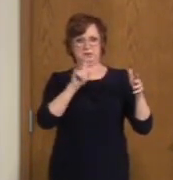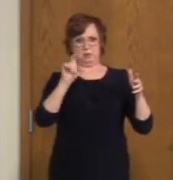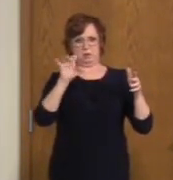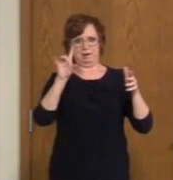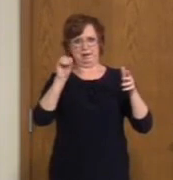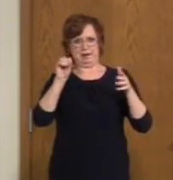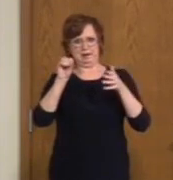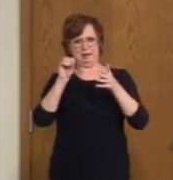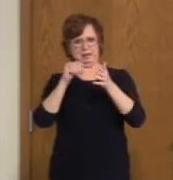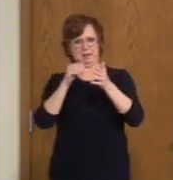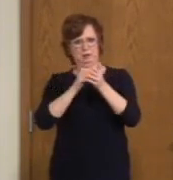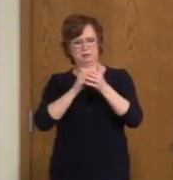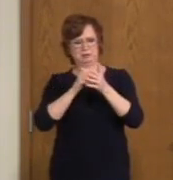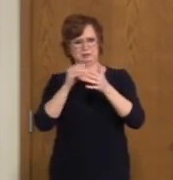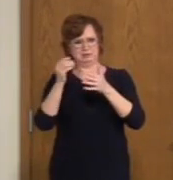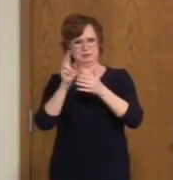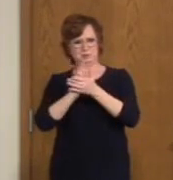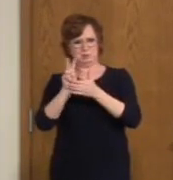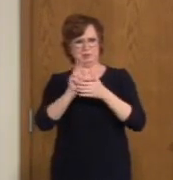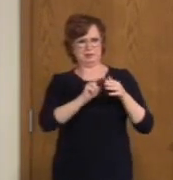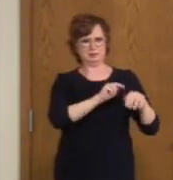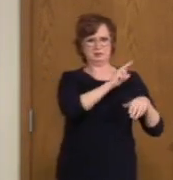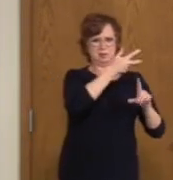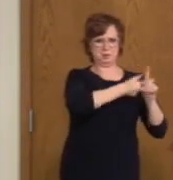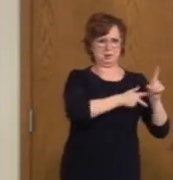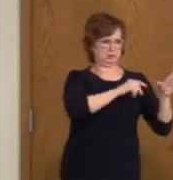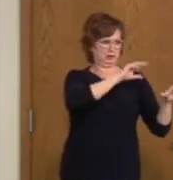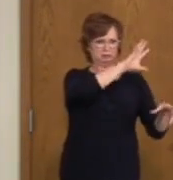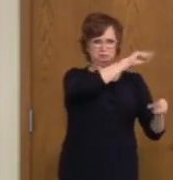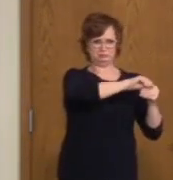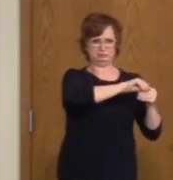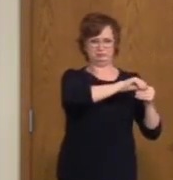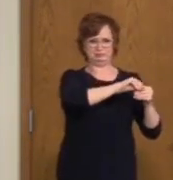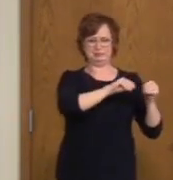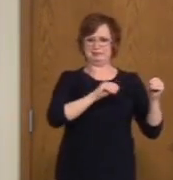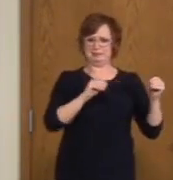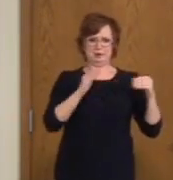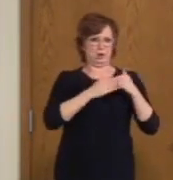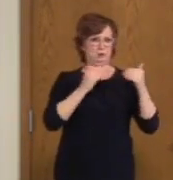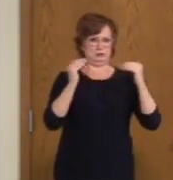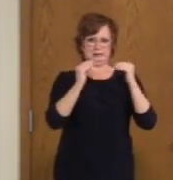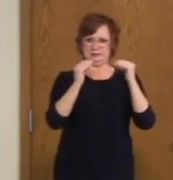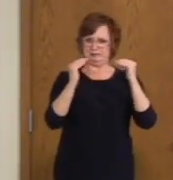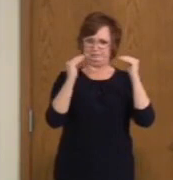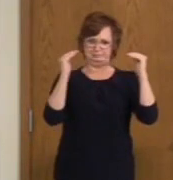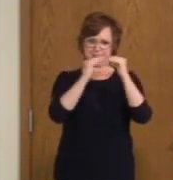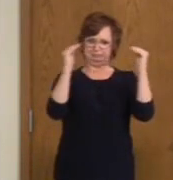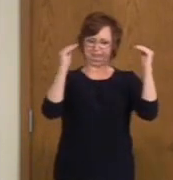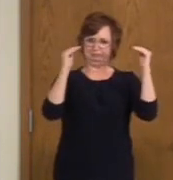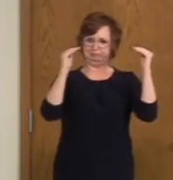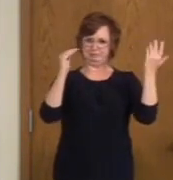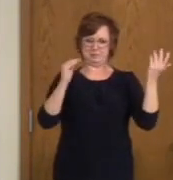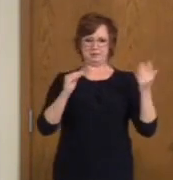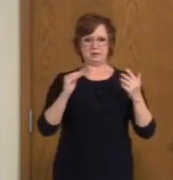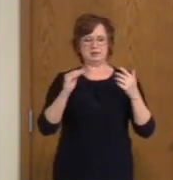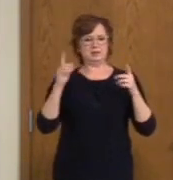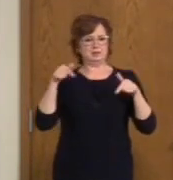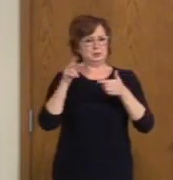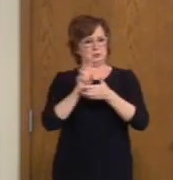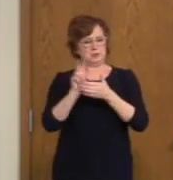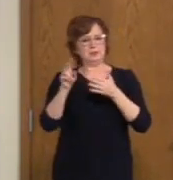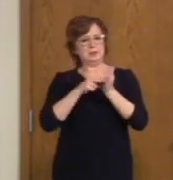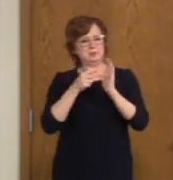far. That's nearly as many in the next 2 weeks as we have done thus far. So that means more appointments will be opening up,